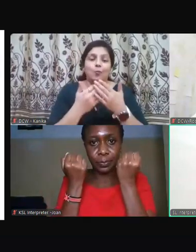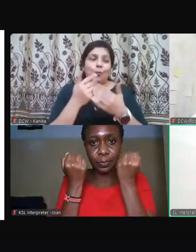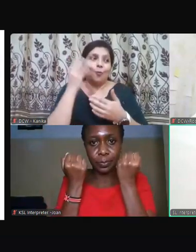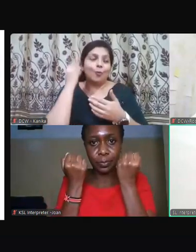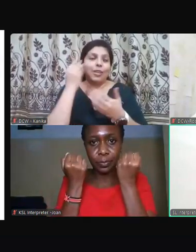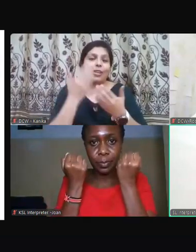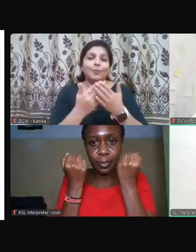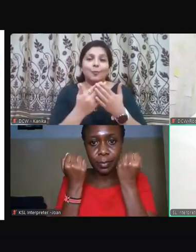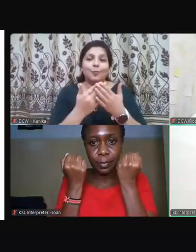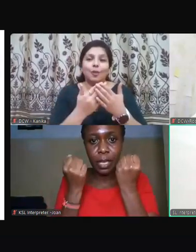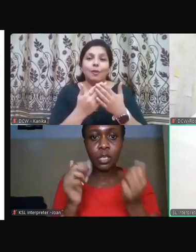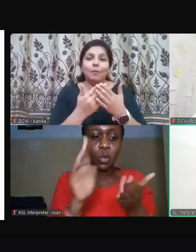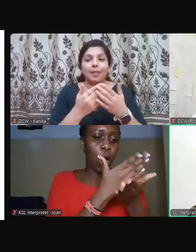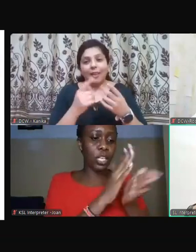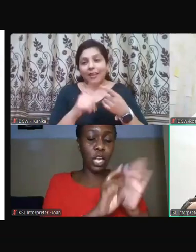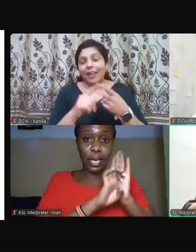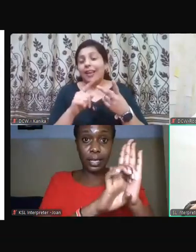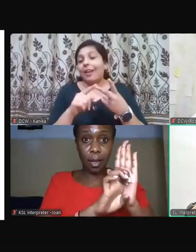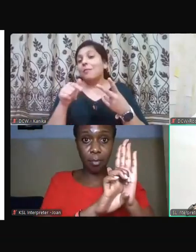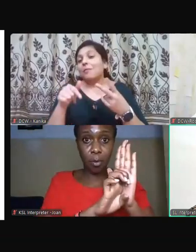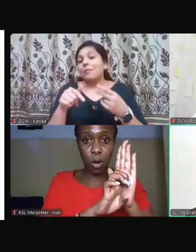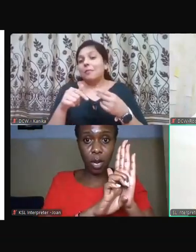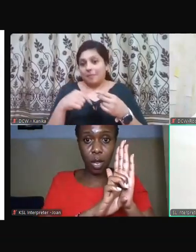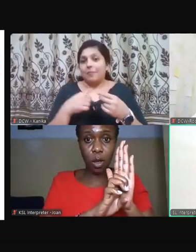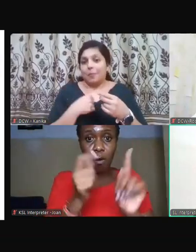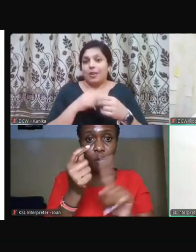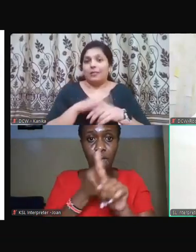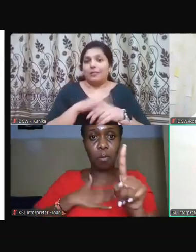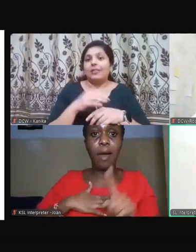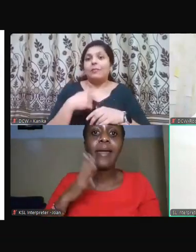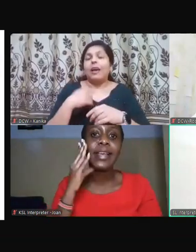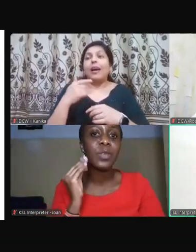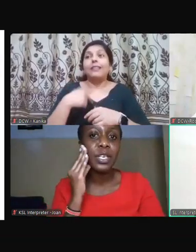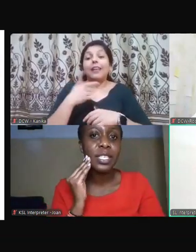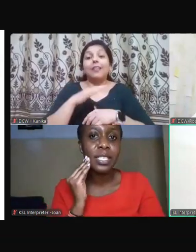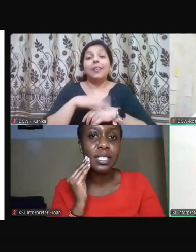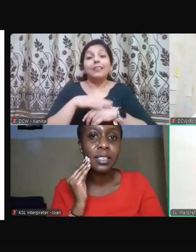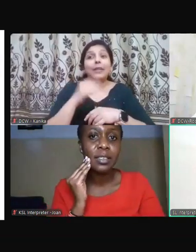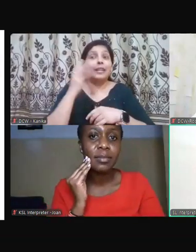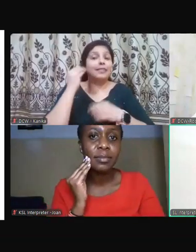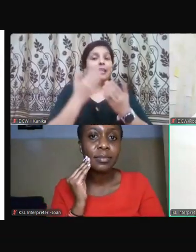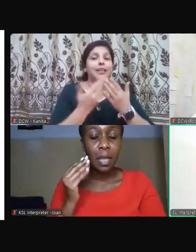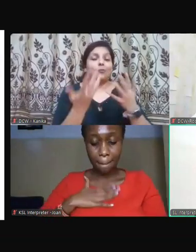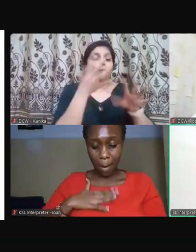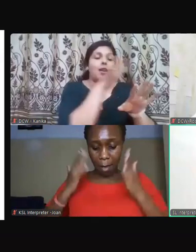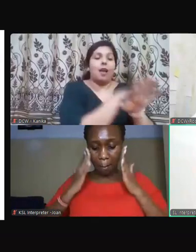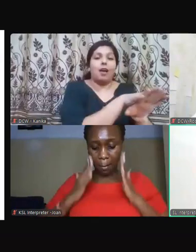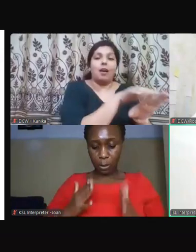I'll share an example here of my experience. Yes, and my personal experience.